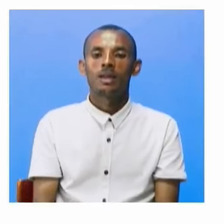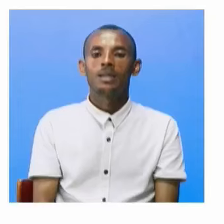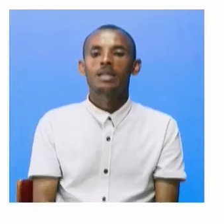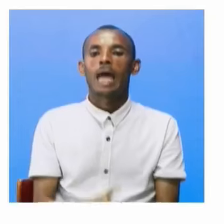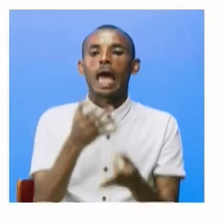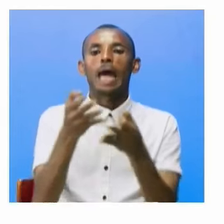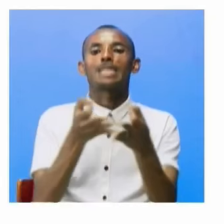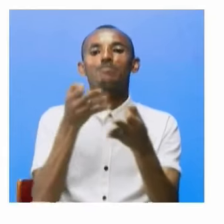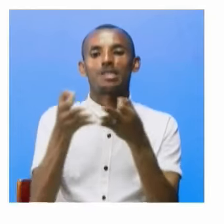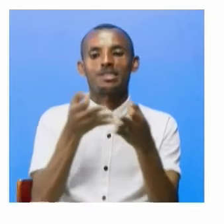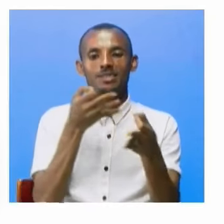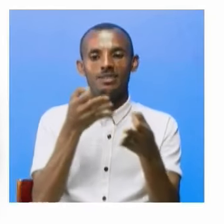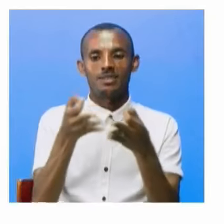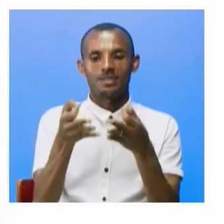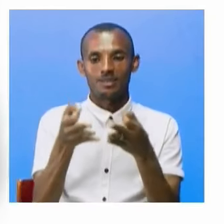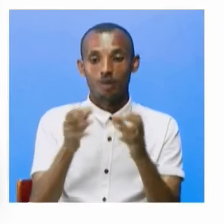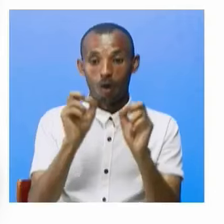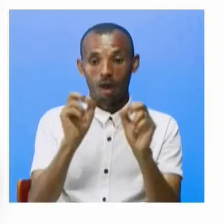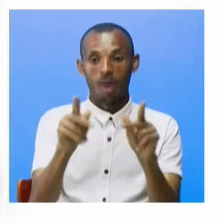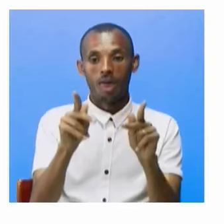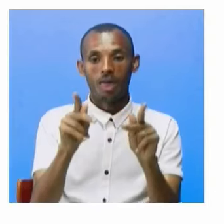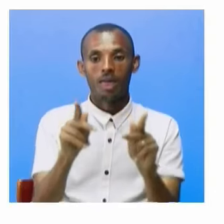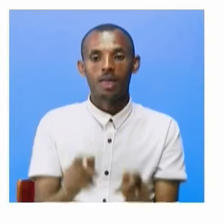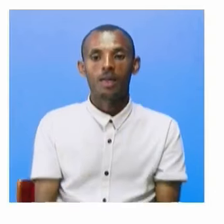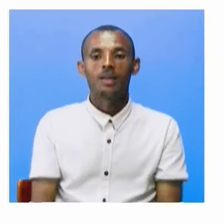expressed, okay?